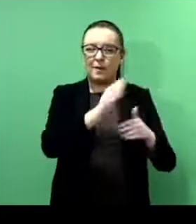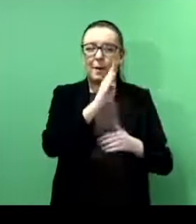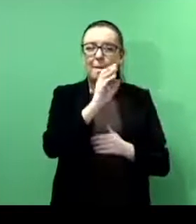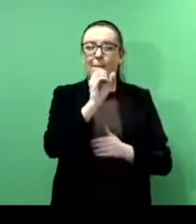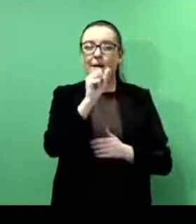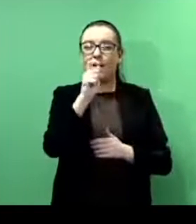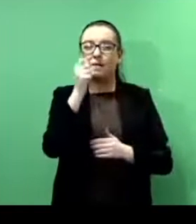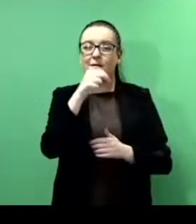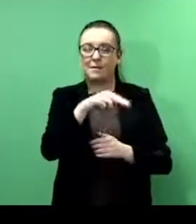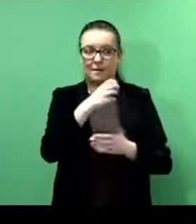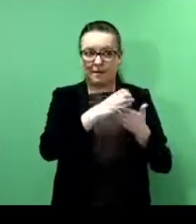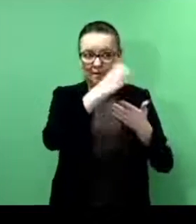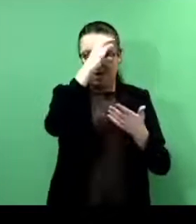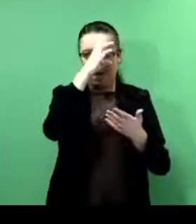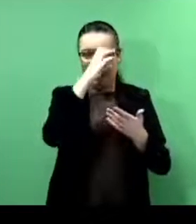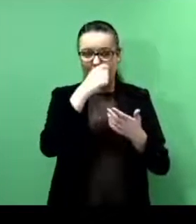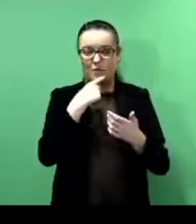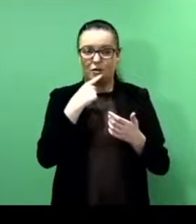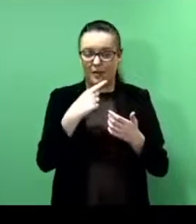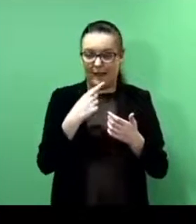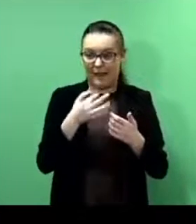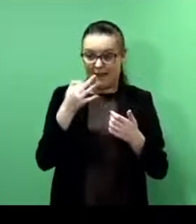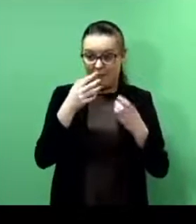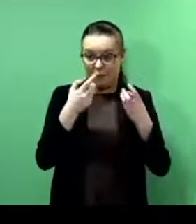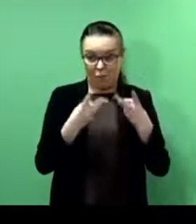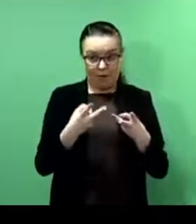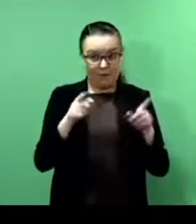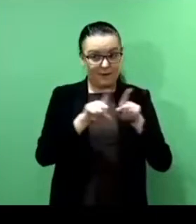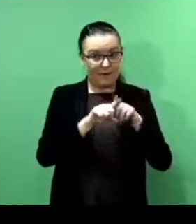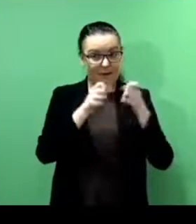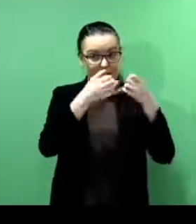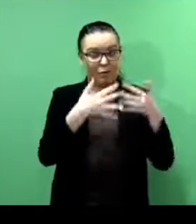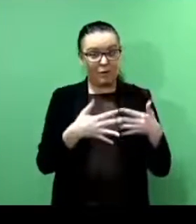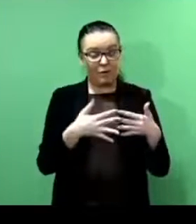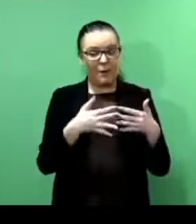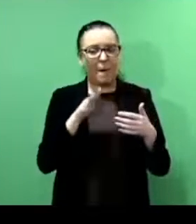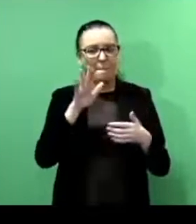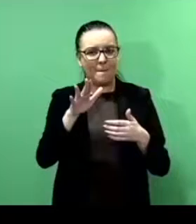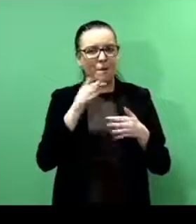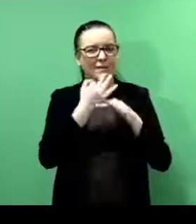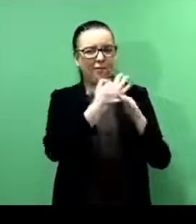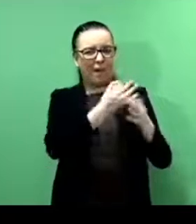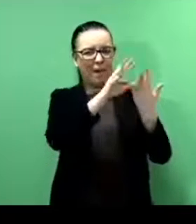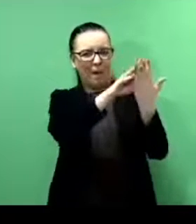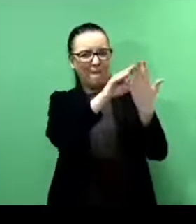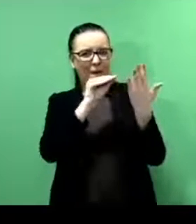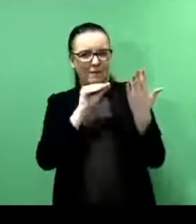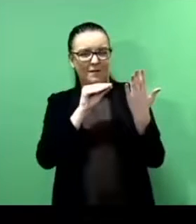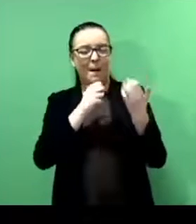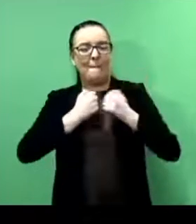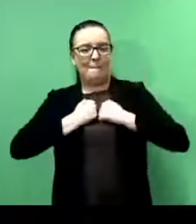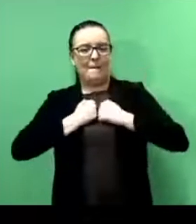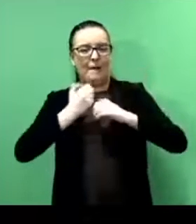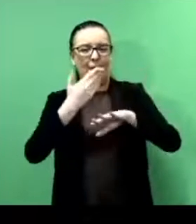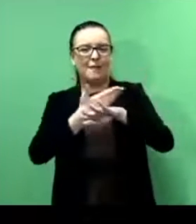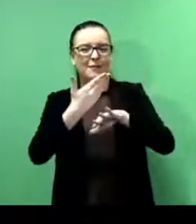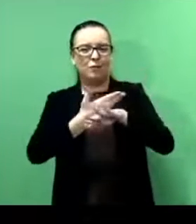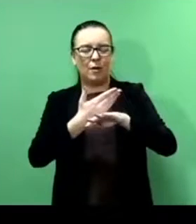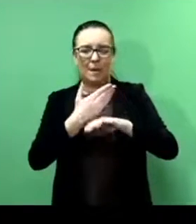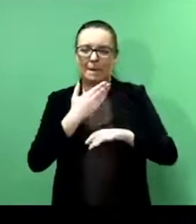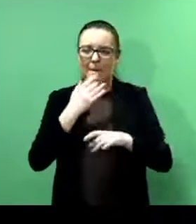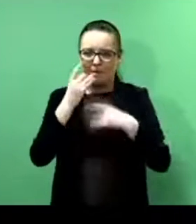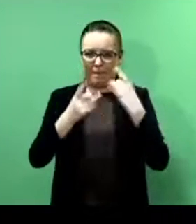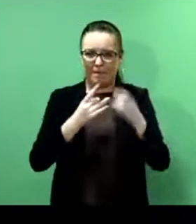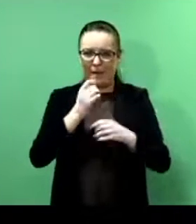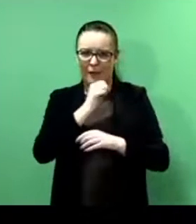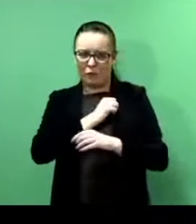would be quite firm that if you want to see the same results, you must be faithful to the model. So we have to, and that's my job as programme manager, to make sure we are remaining